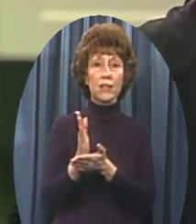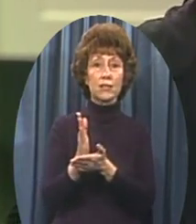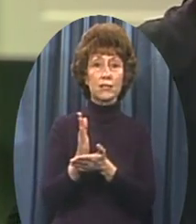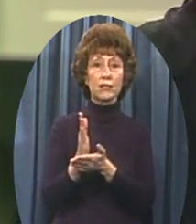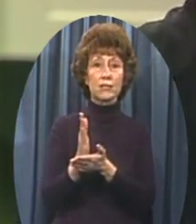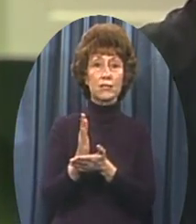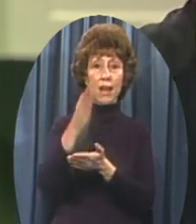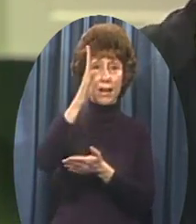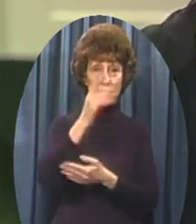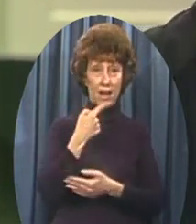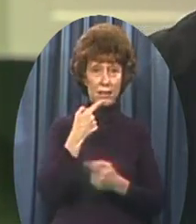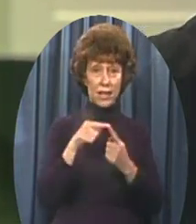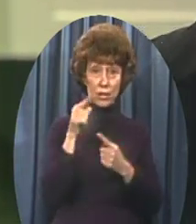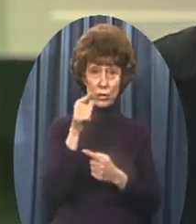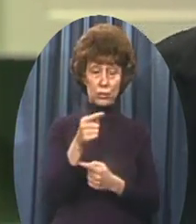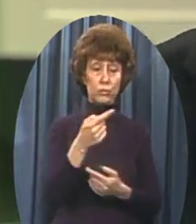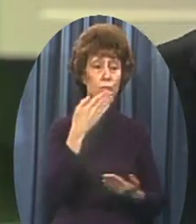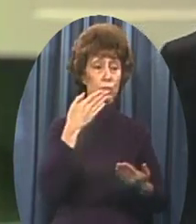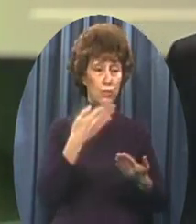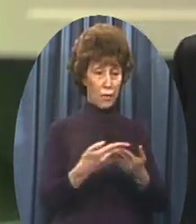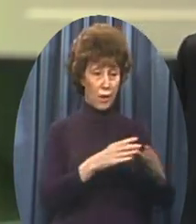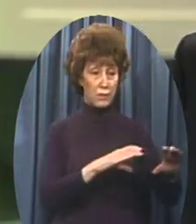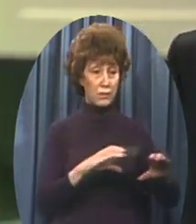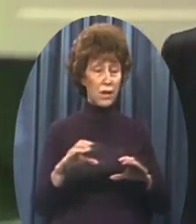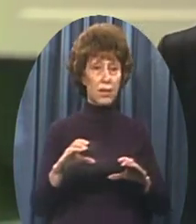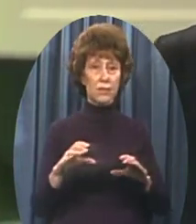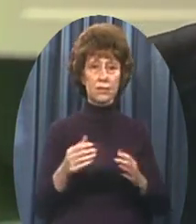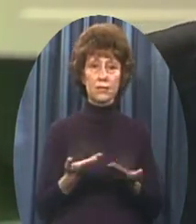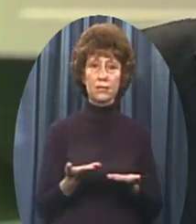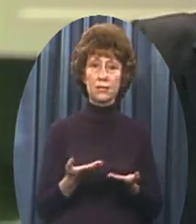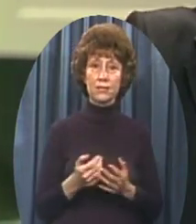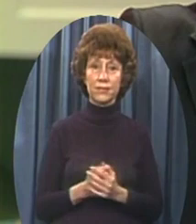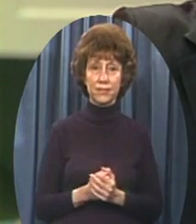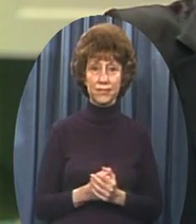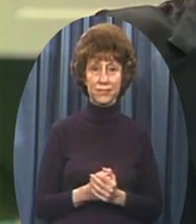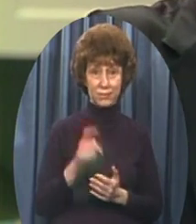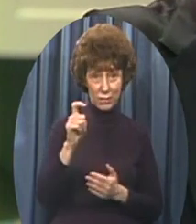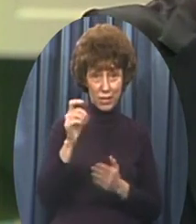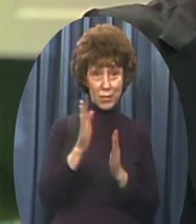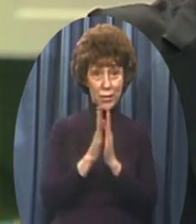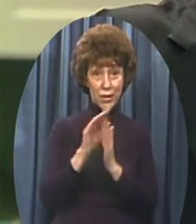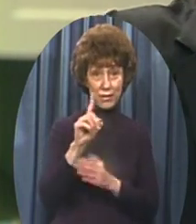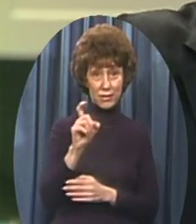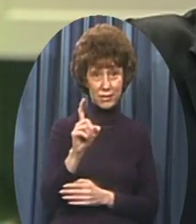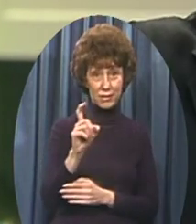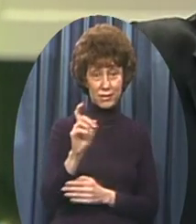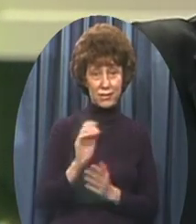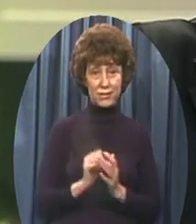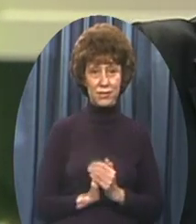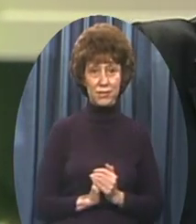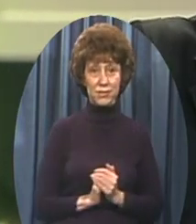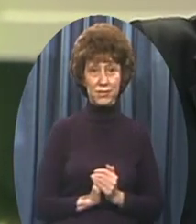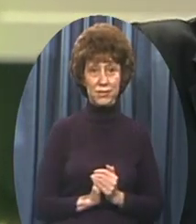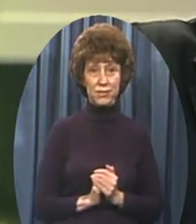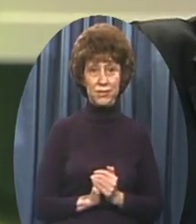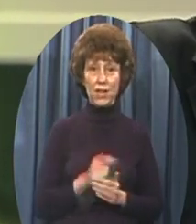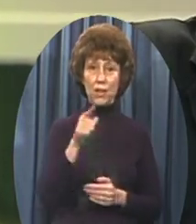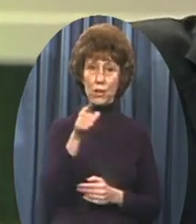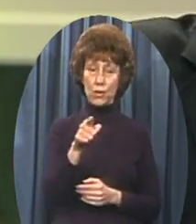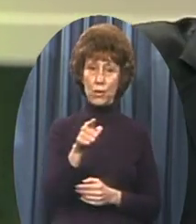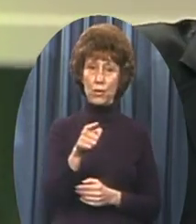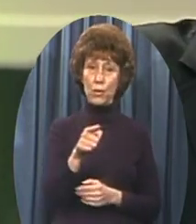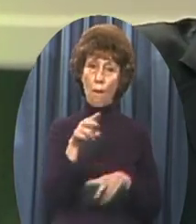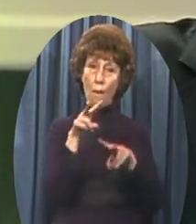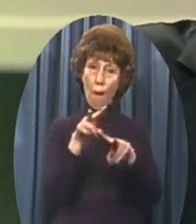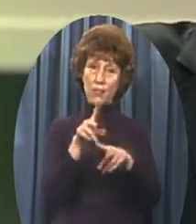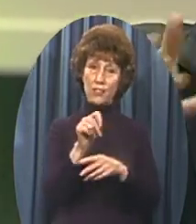over this building, whoever you are, whatever your needs. God bless every one of you. And there sitting in the pew or by the television set,